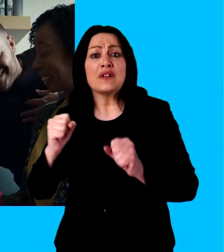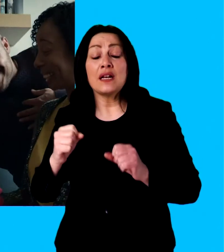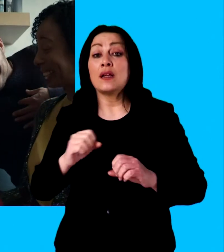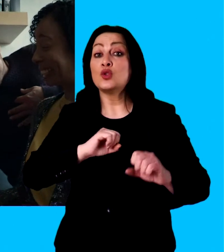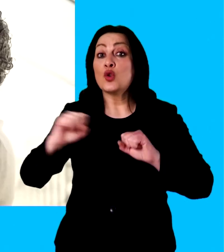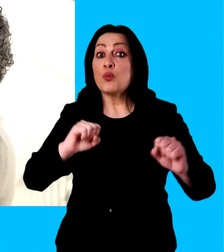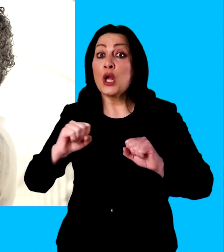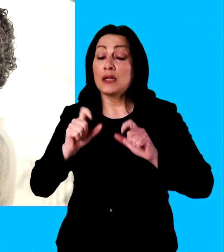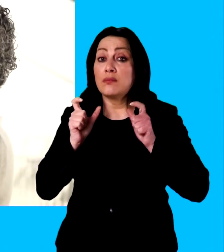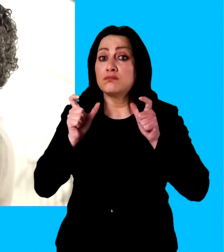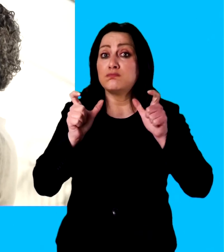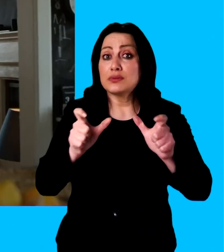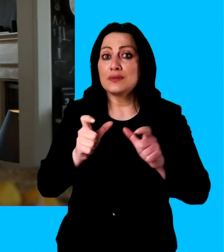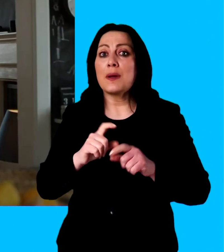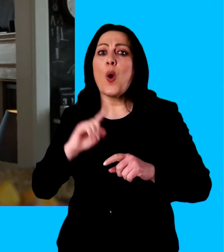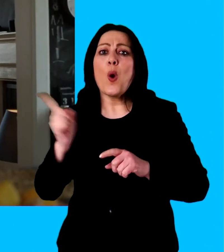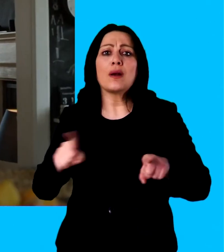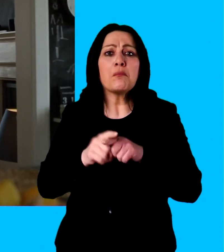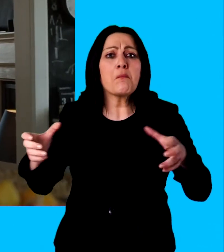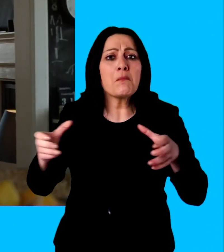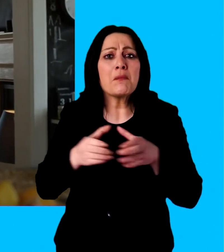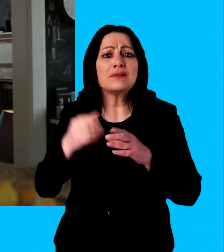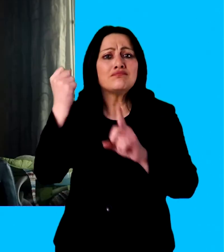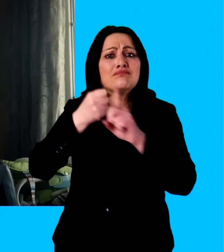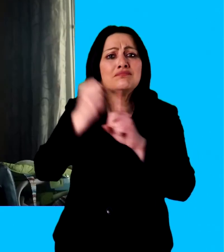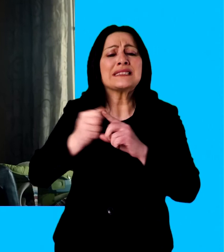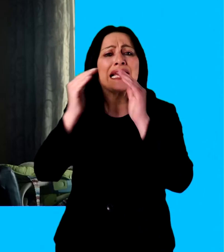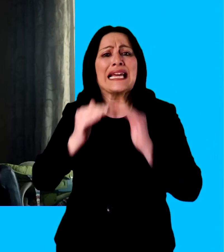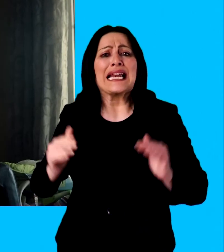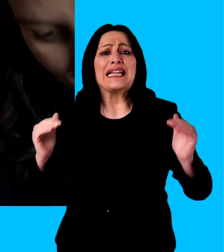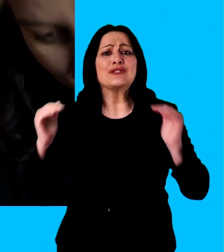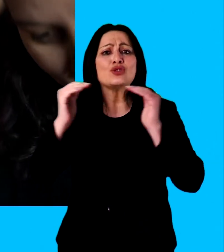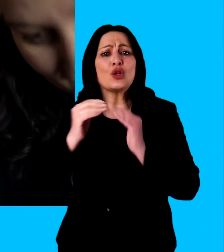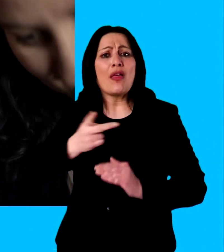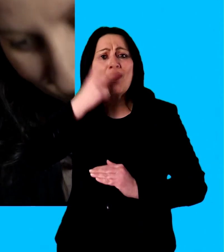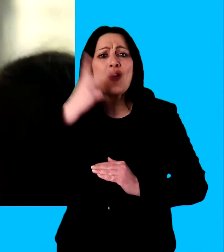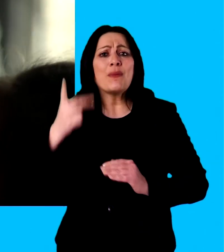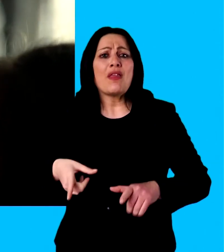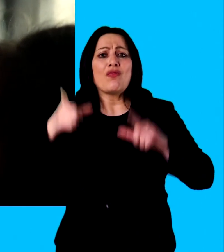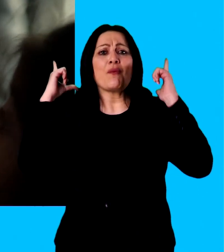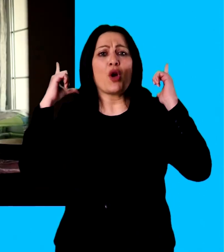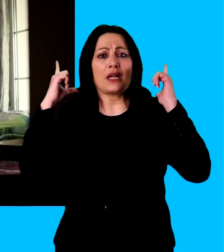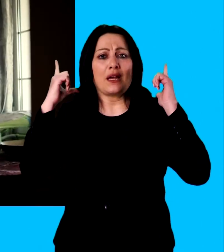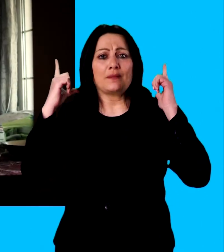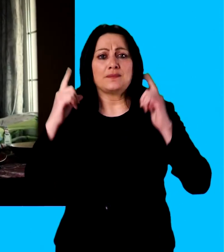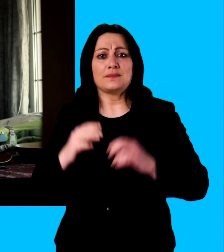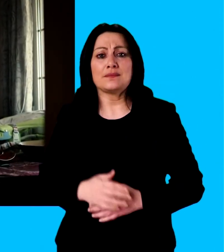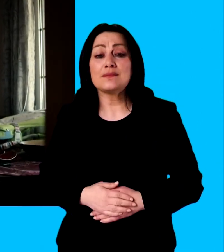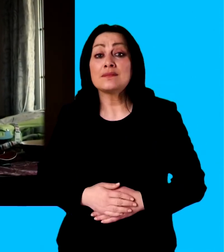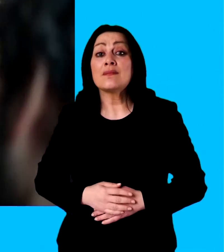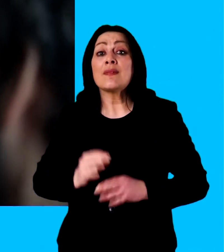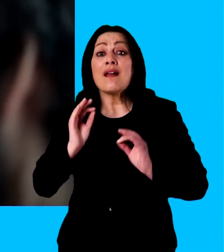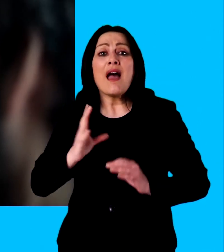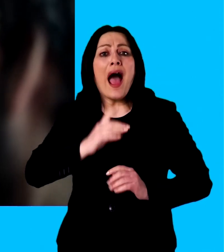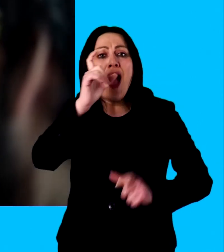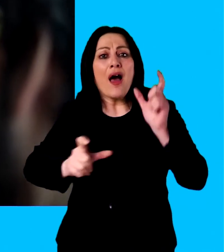can promote peace, equality, rights, and democracy. Each of us can leave a mark,